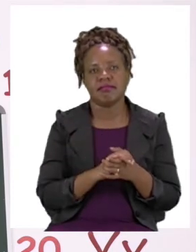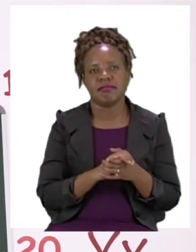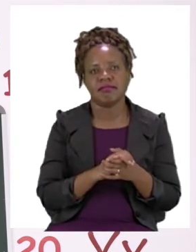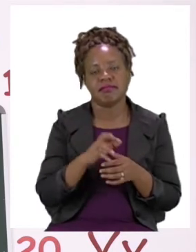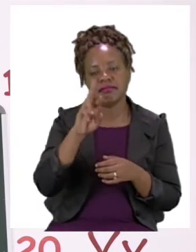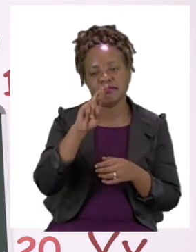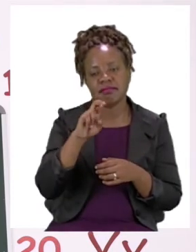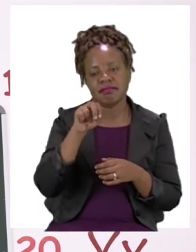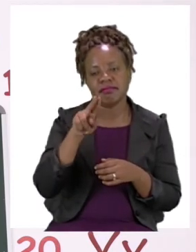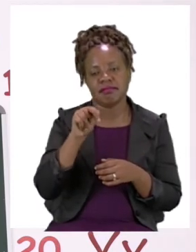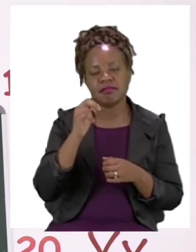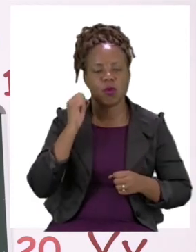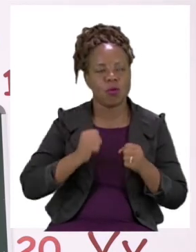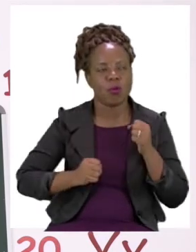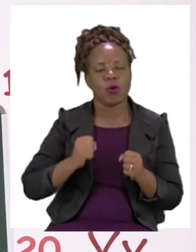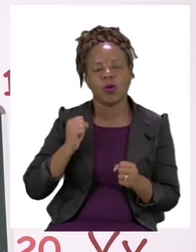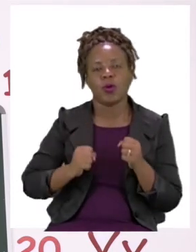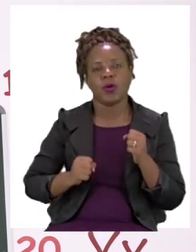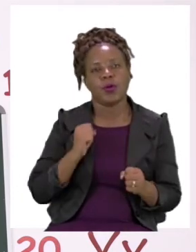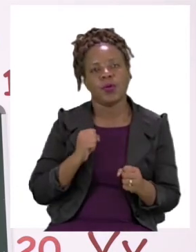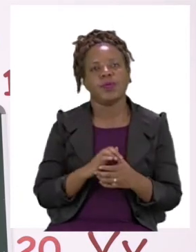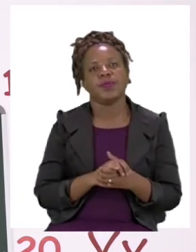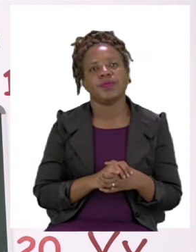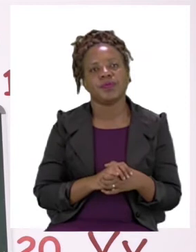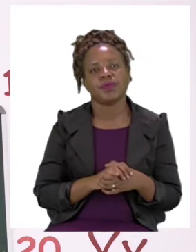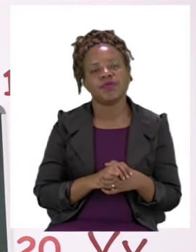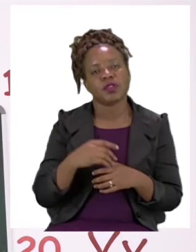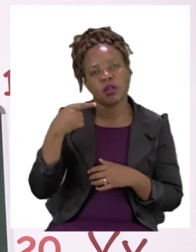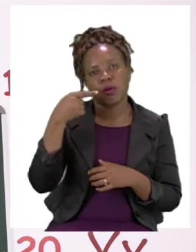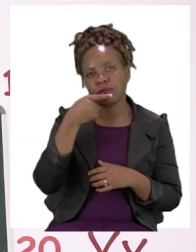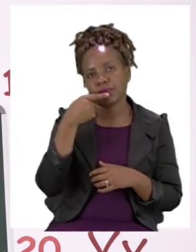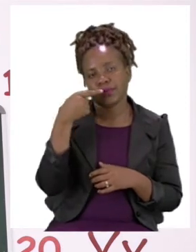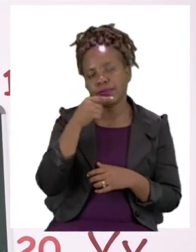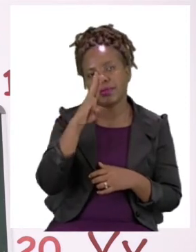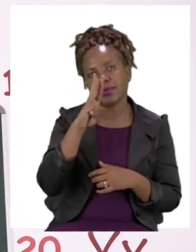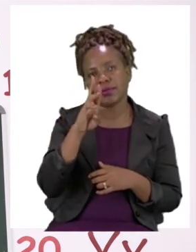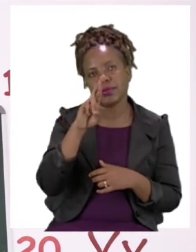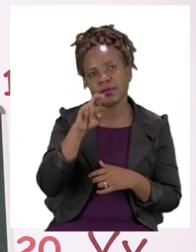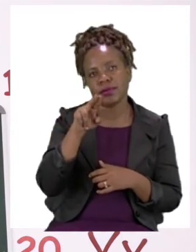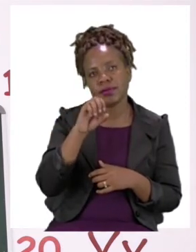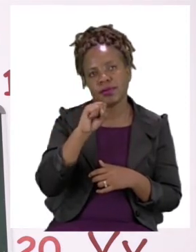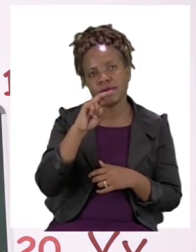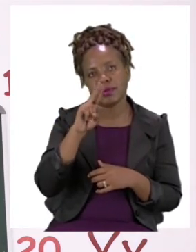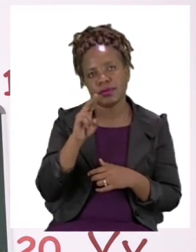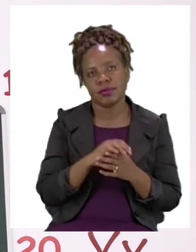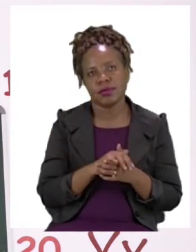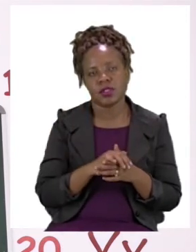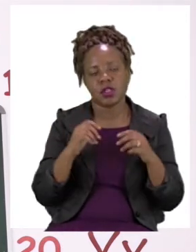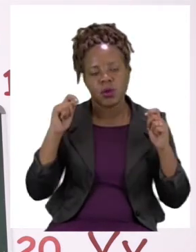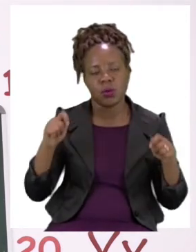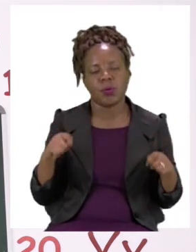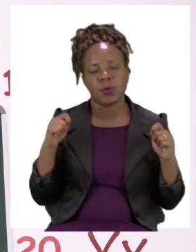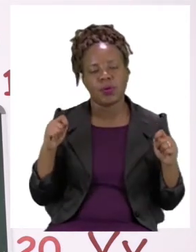Very good. Repeat after me. Brush. Good. Skip.